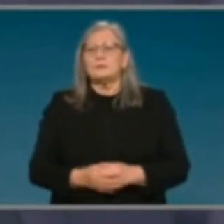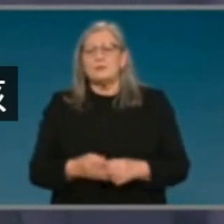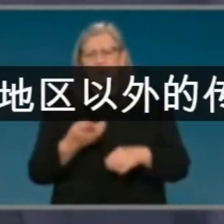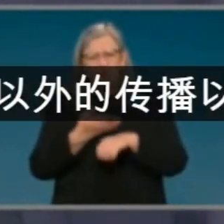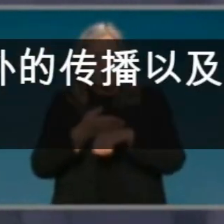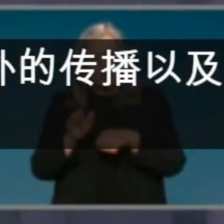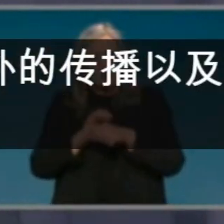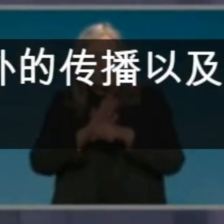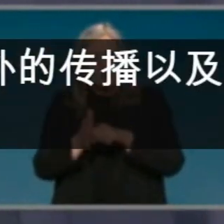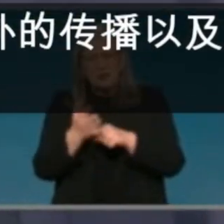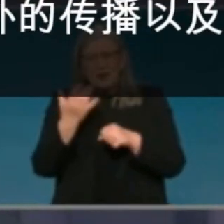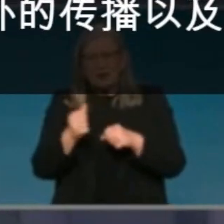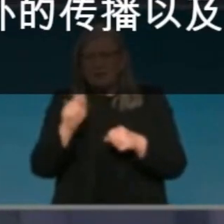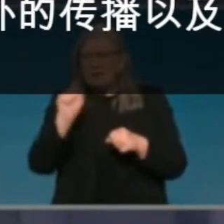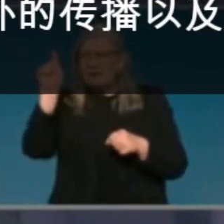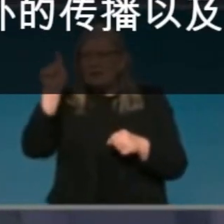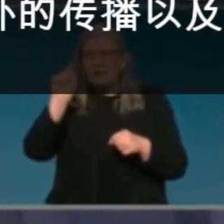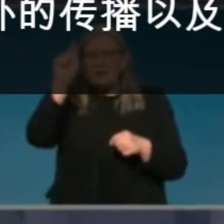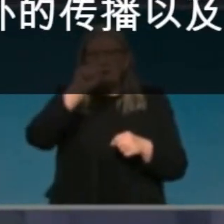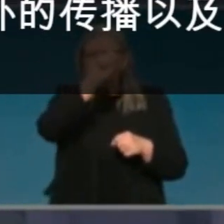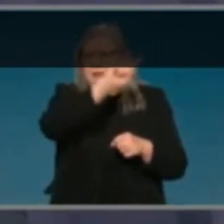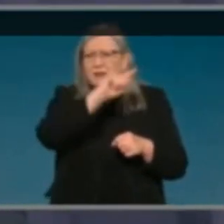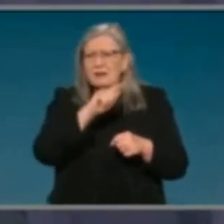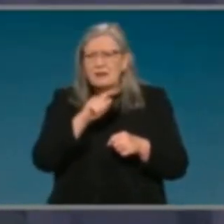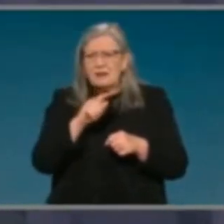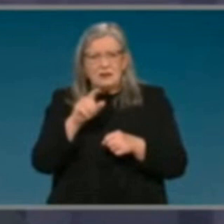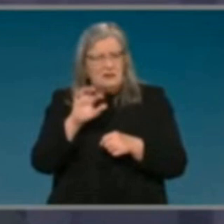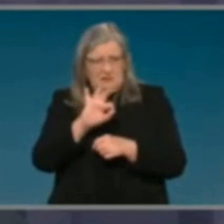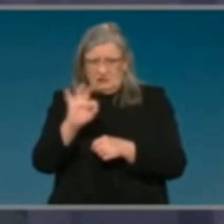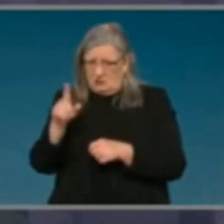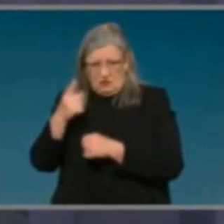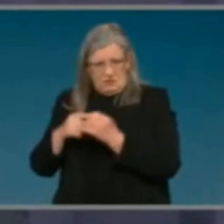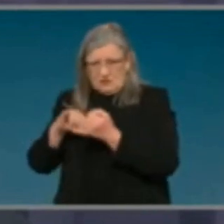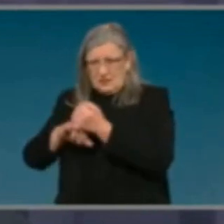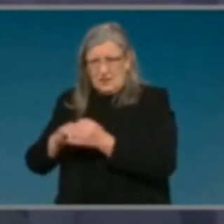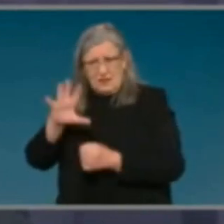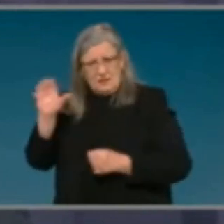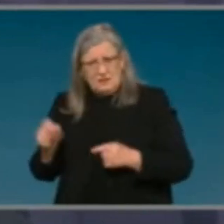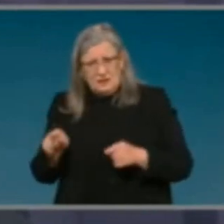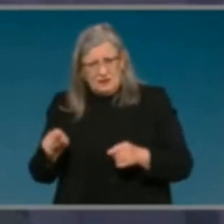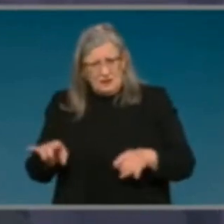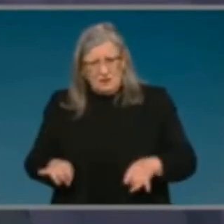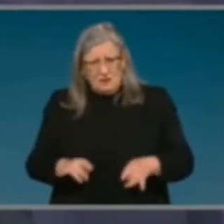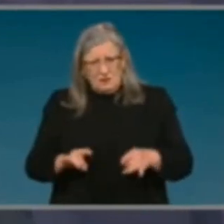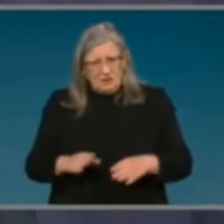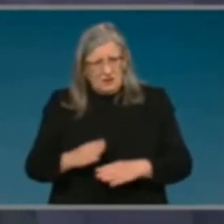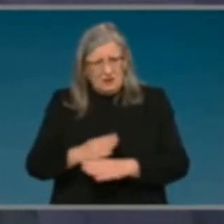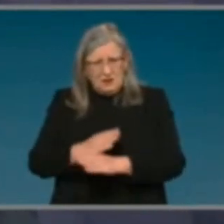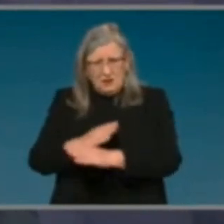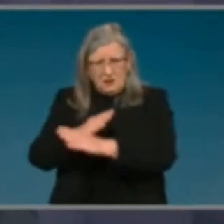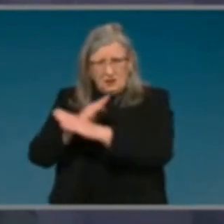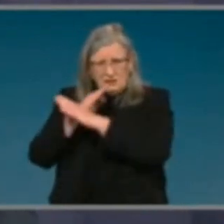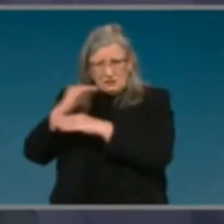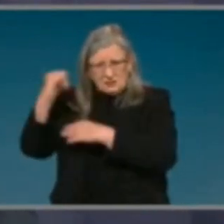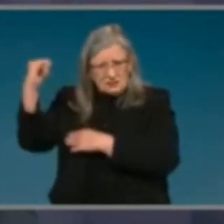several countries outside of Southern Africa. Are our current travel restrictions a bit pointless considering the spread outside